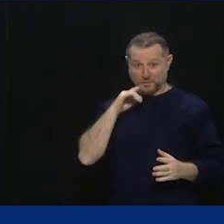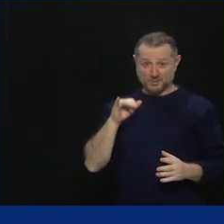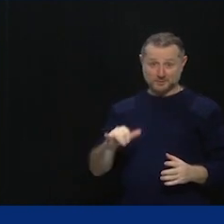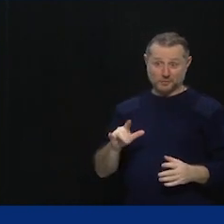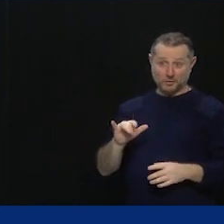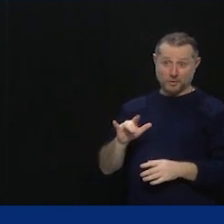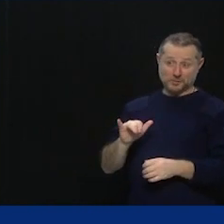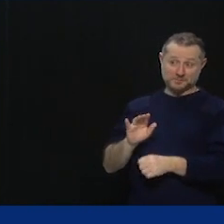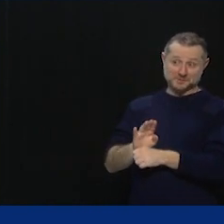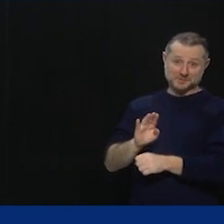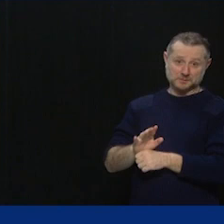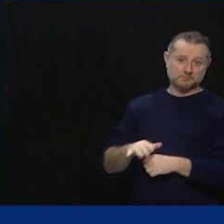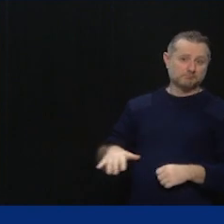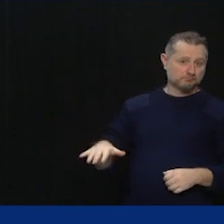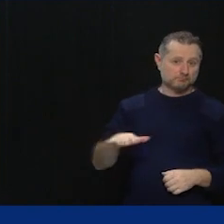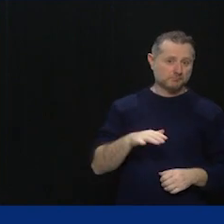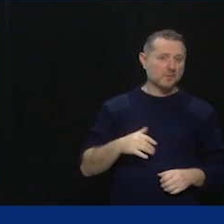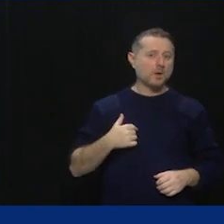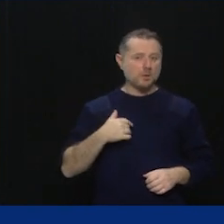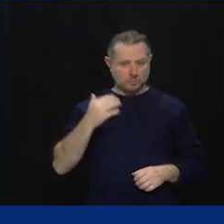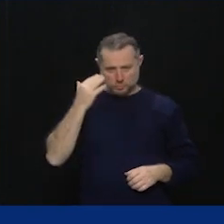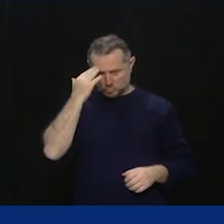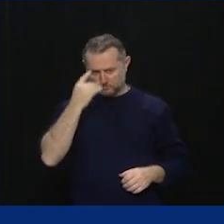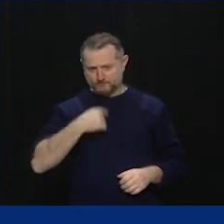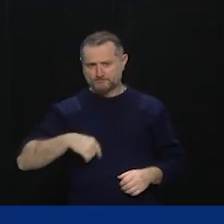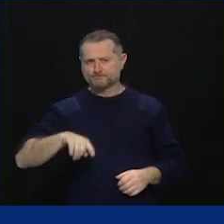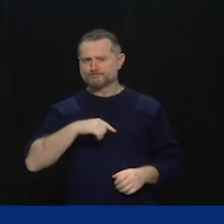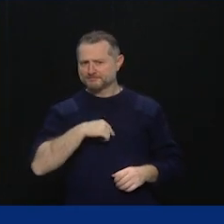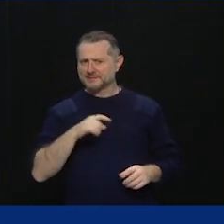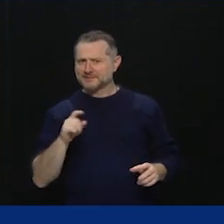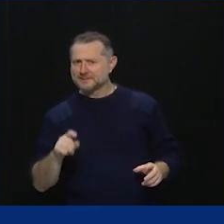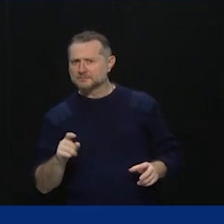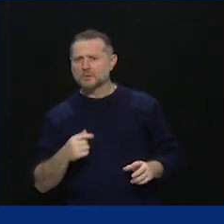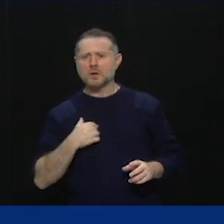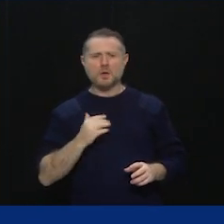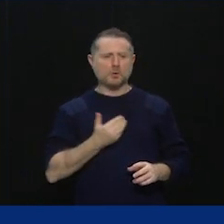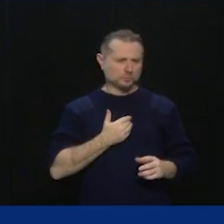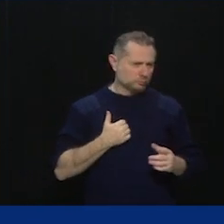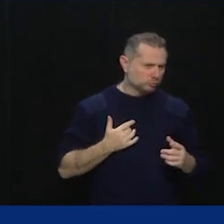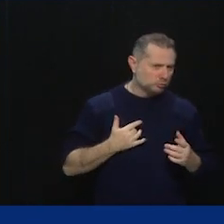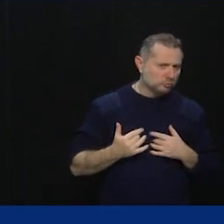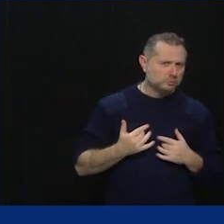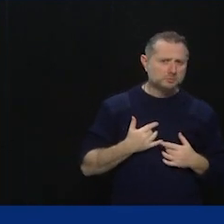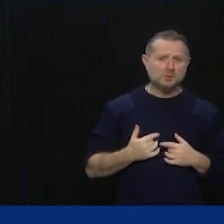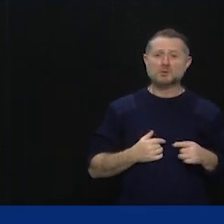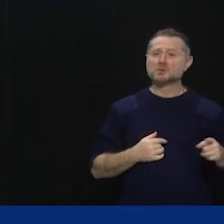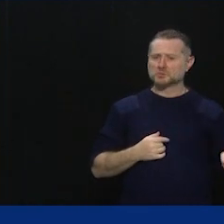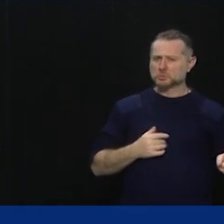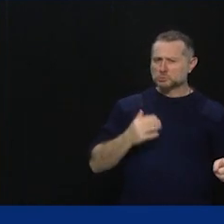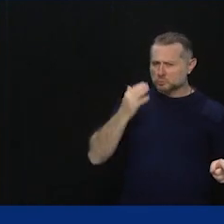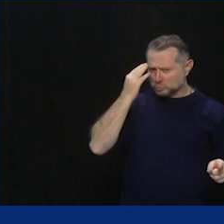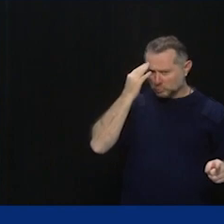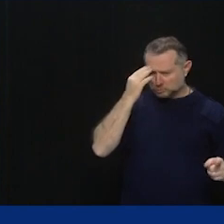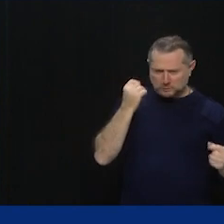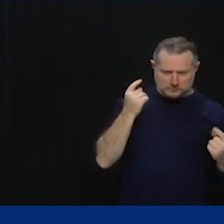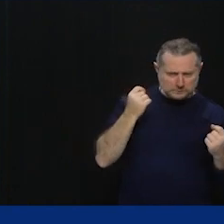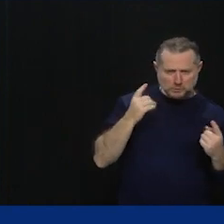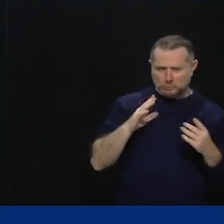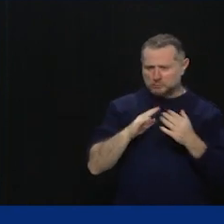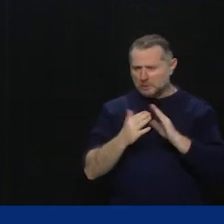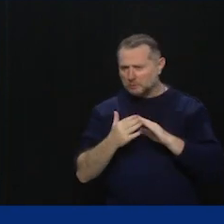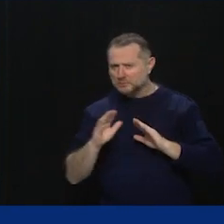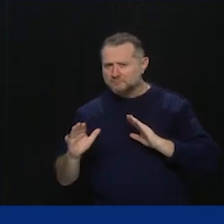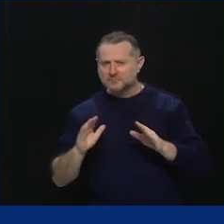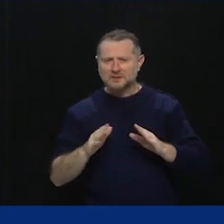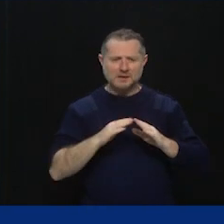what our concerns are. He knows what housing needs we have. And he's always out there. I think Matt has been to every single one